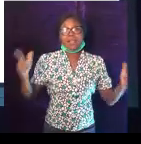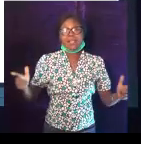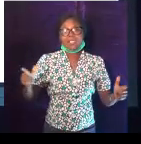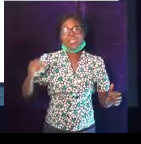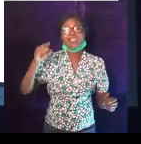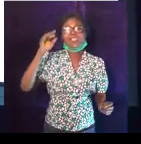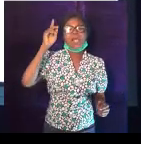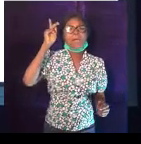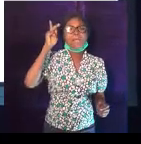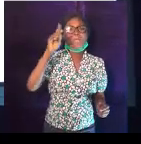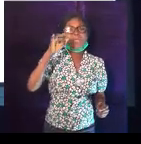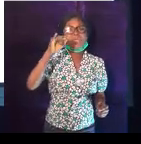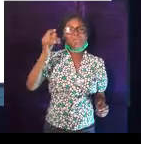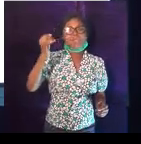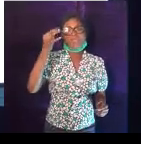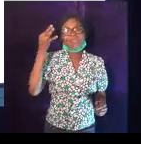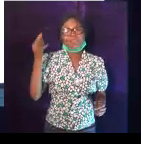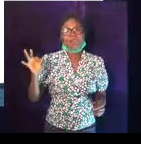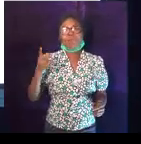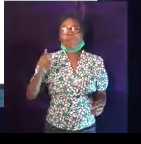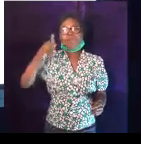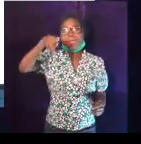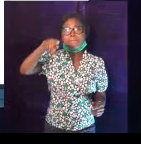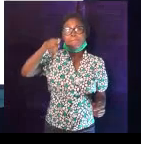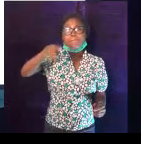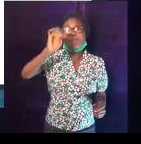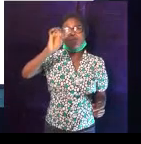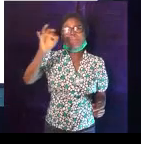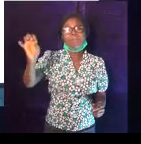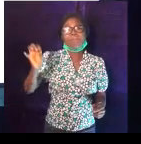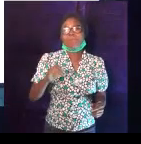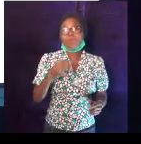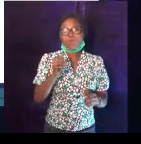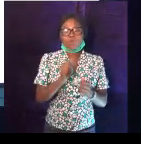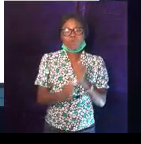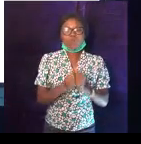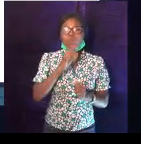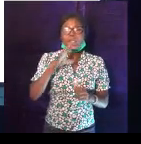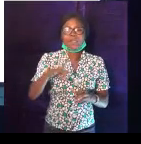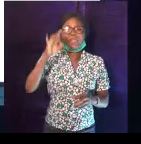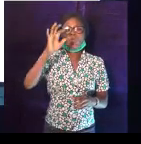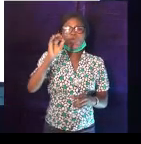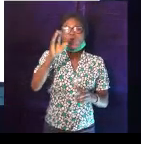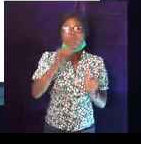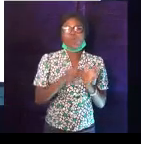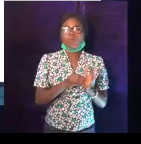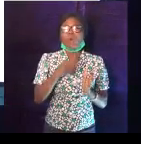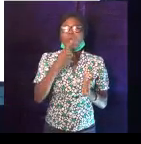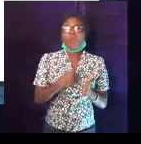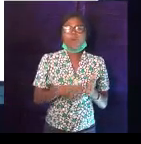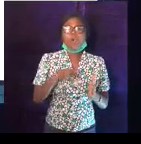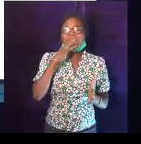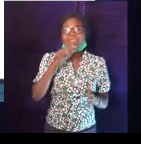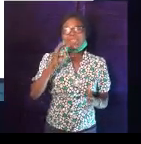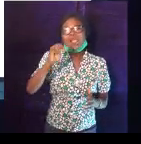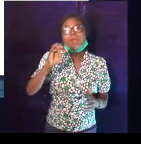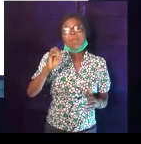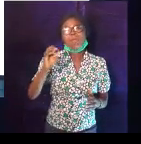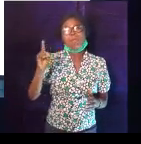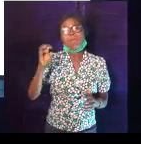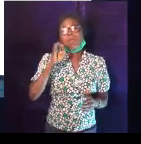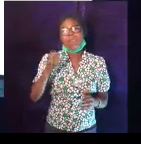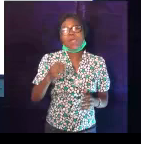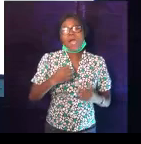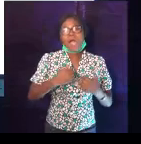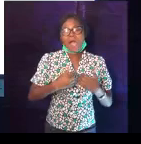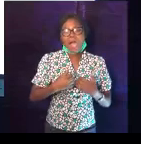largest piece of the pie. Let's now give you some that you can take on your own. What is the mode of these